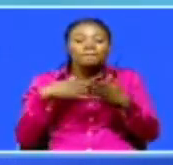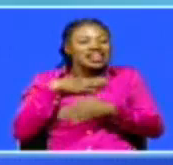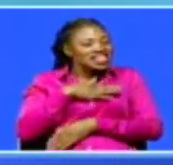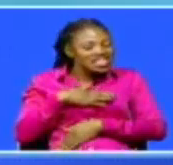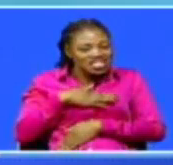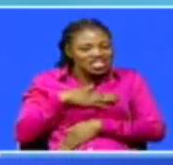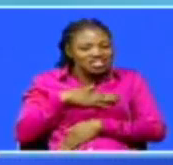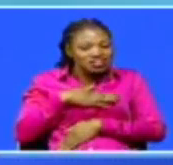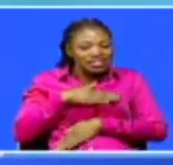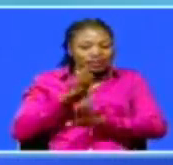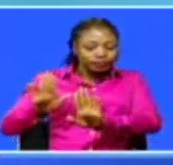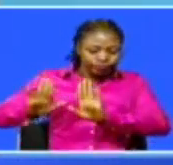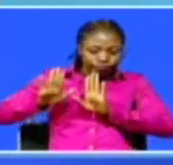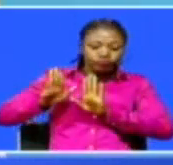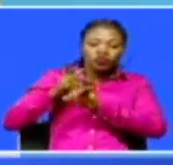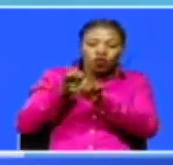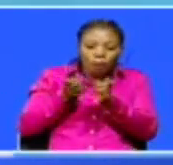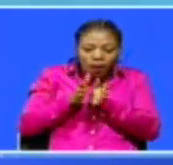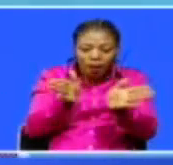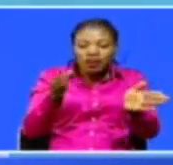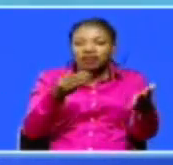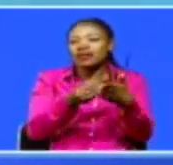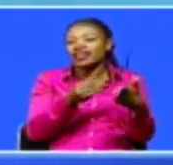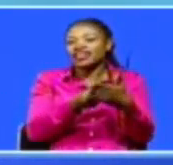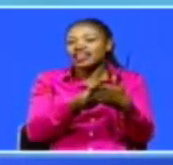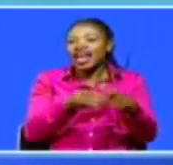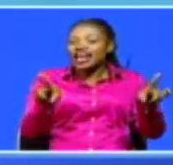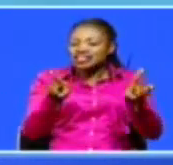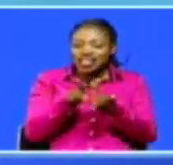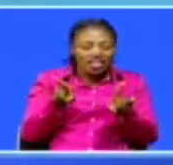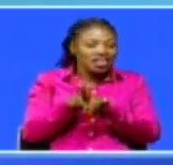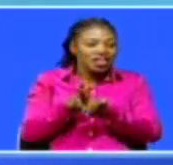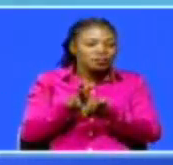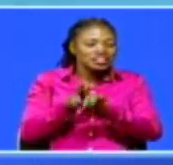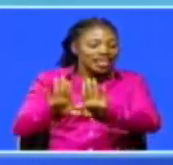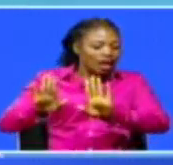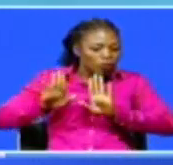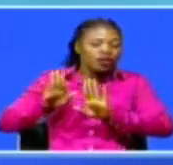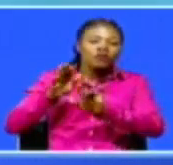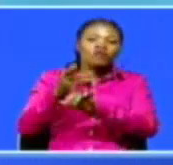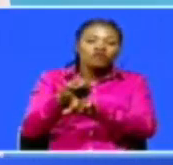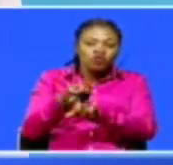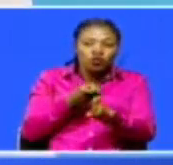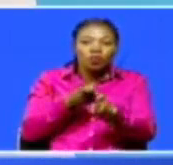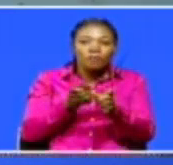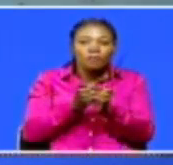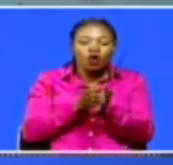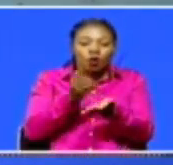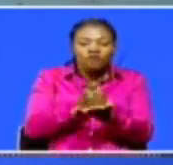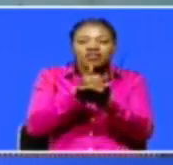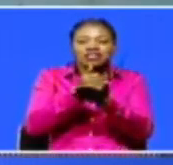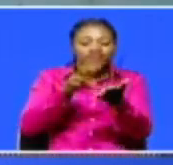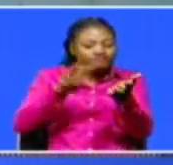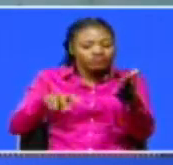and physical distance from public funds, and also keep physical distance from public office and quit your jobs. The